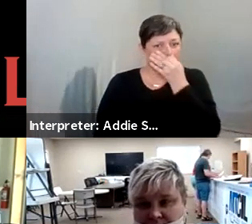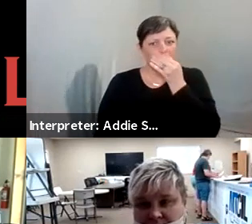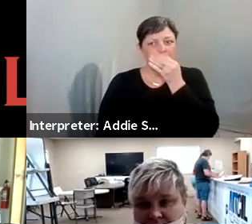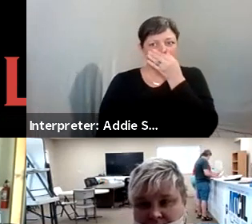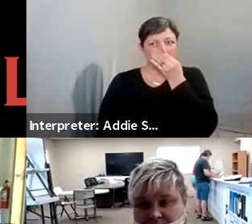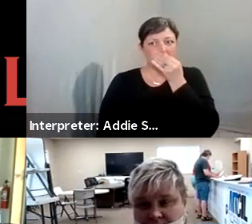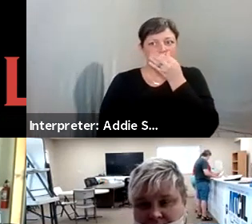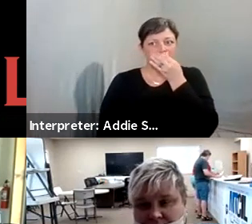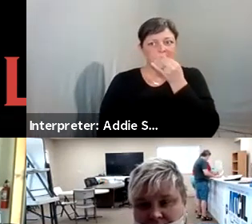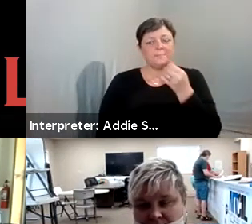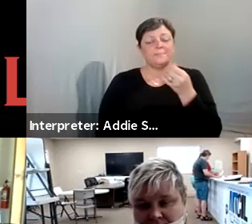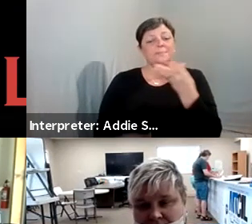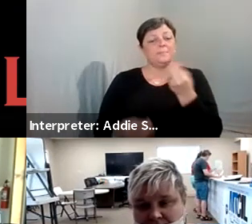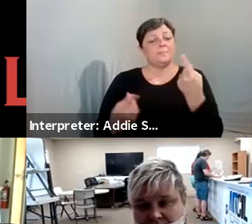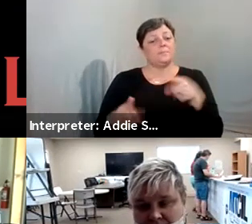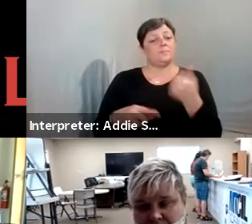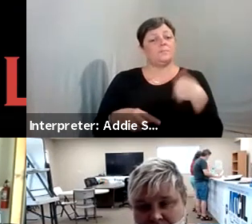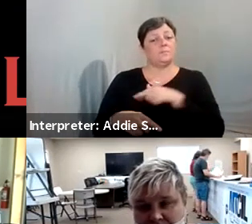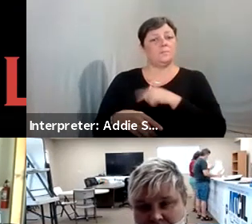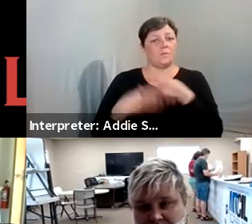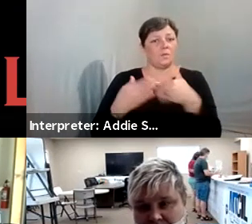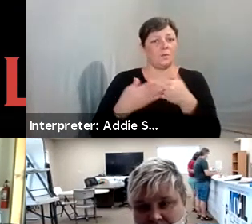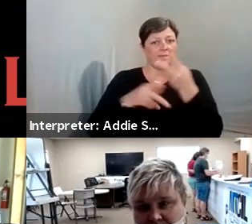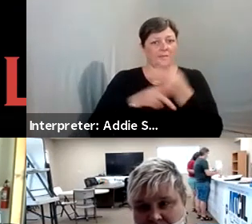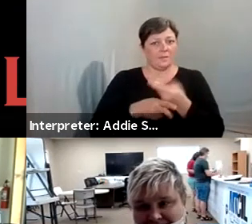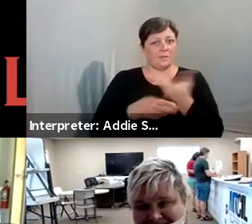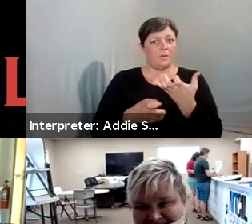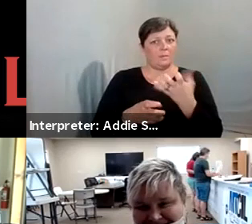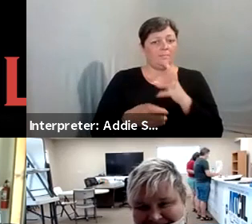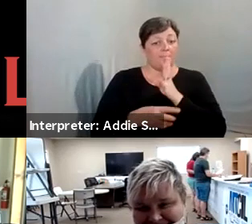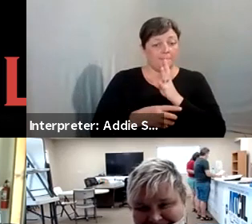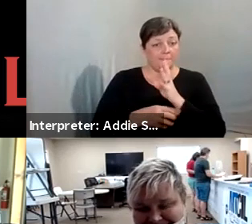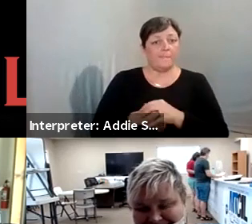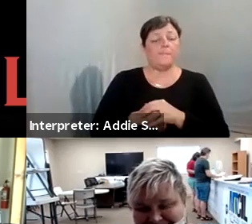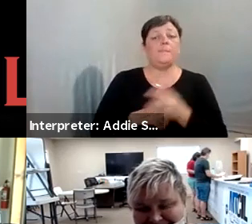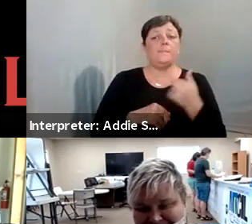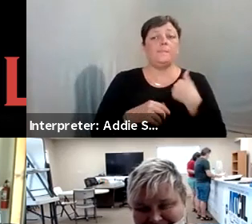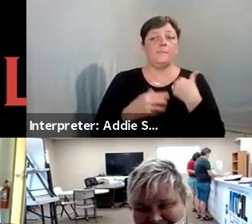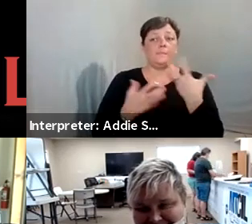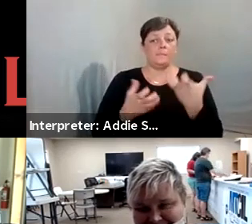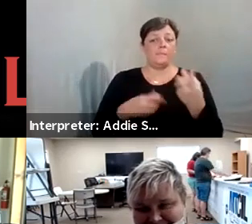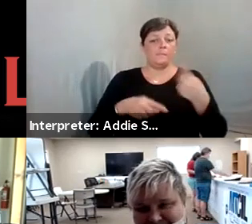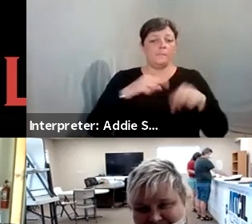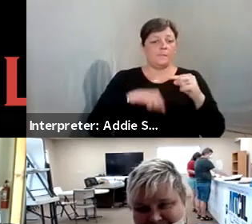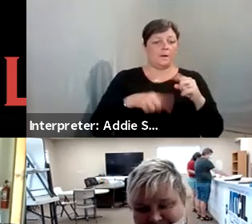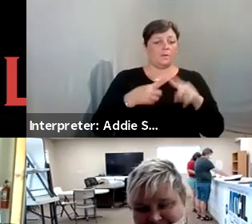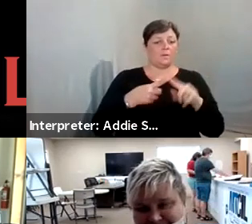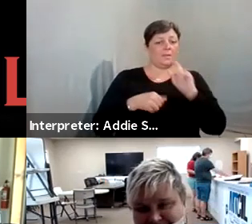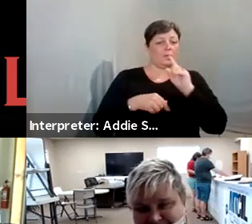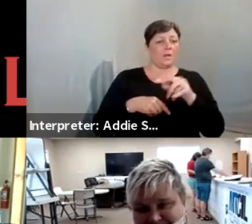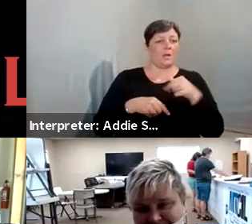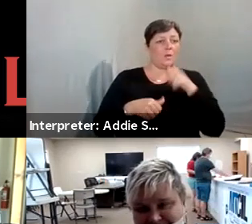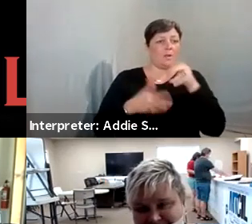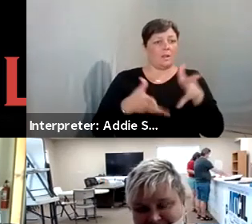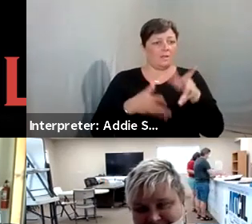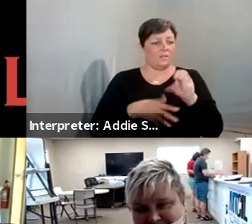And while we're all kind of figuring out if you want to jump in, I do want to circle back to that question. I don't want to leave Shannon hanging.